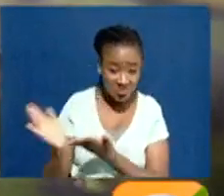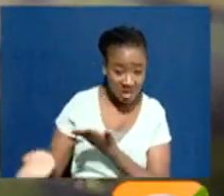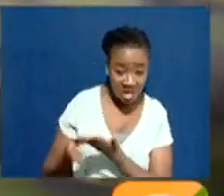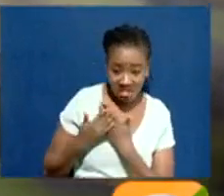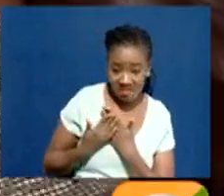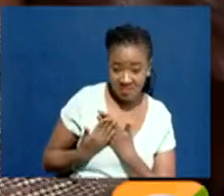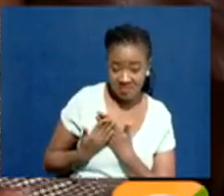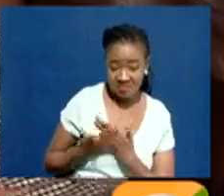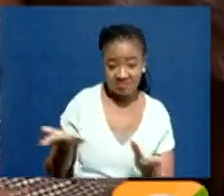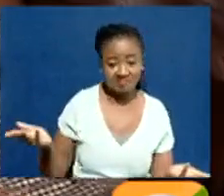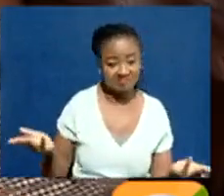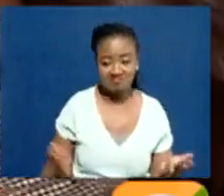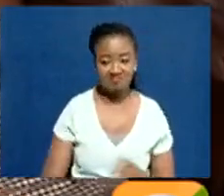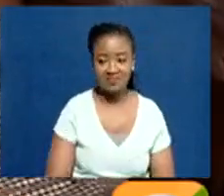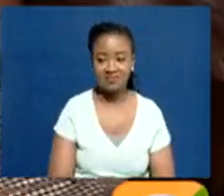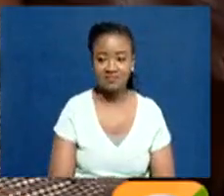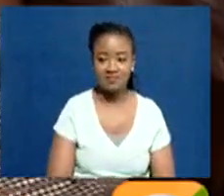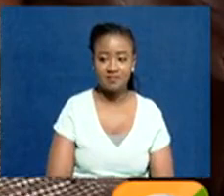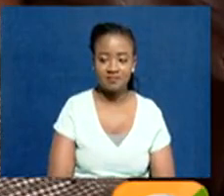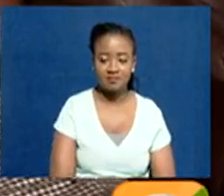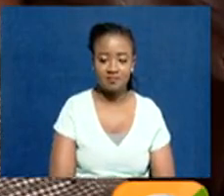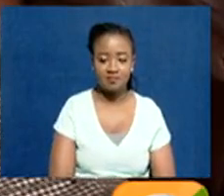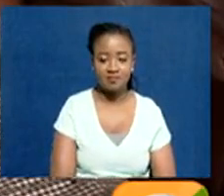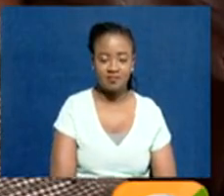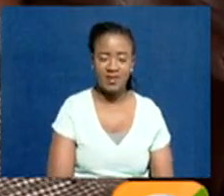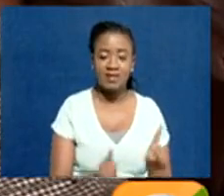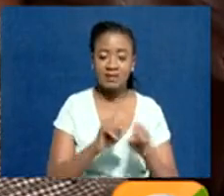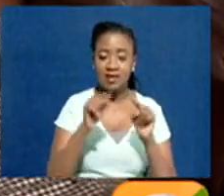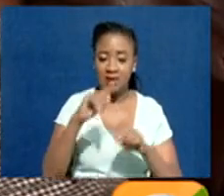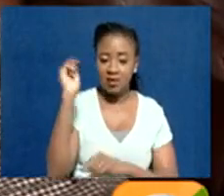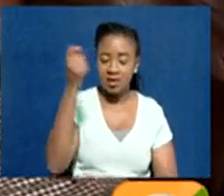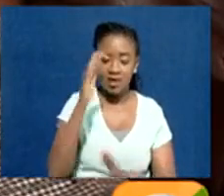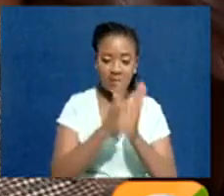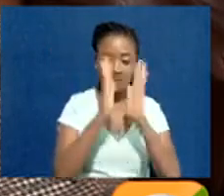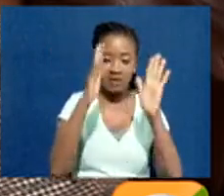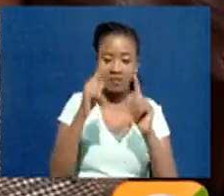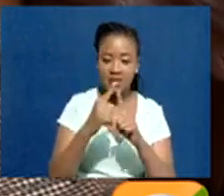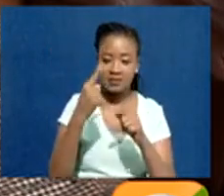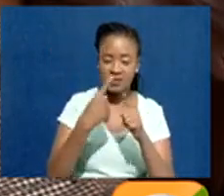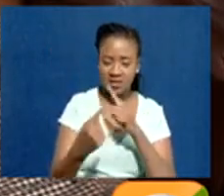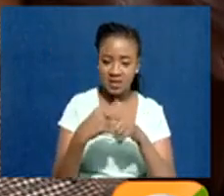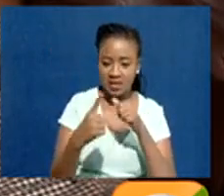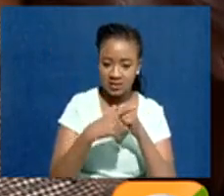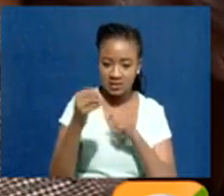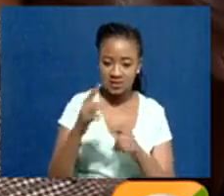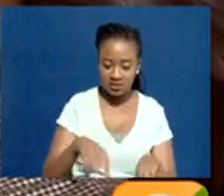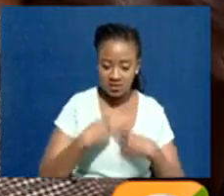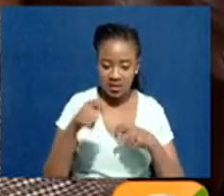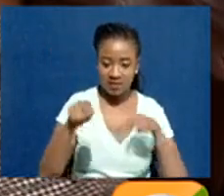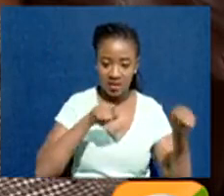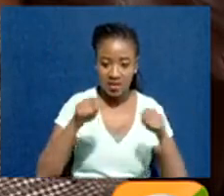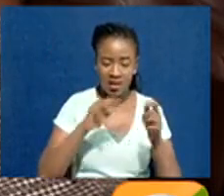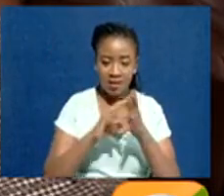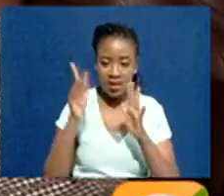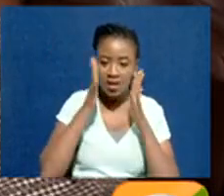cost of living. As Kenya celebrates 60 years of self-governance, many Kenyans say there's need to have an honest conversation on the